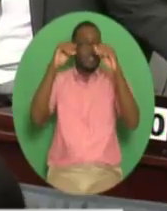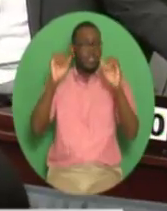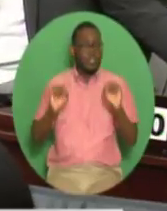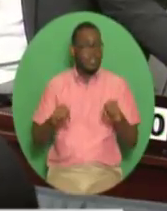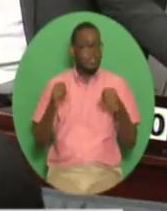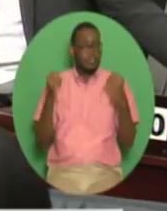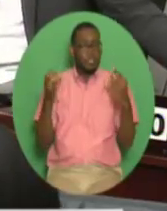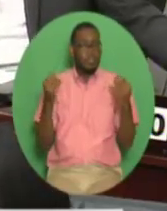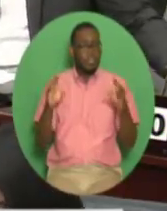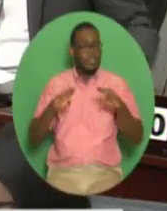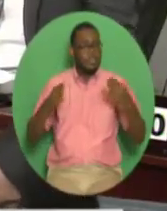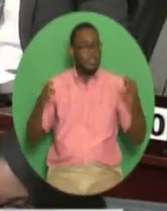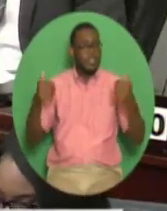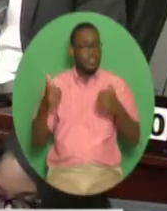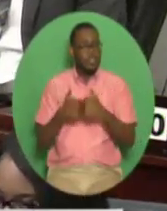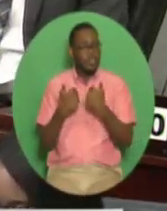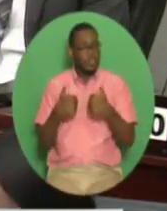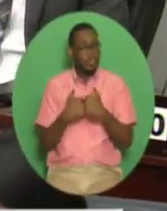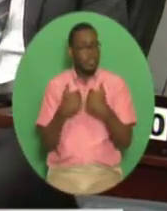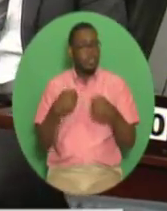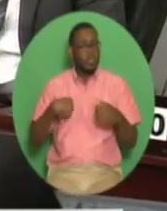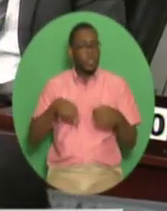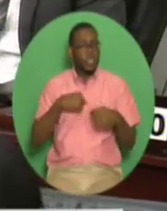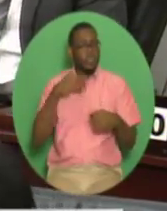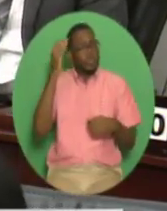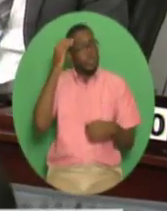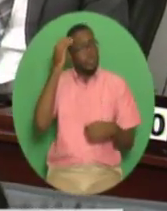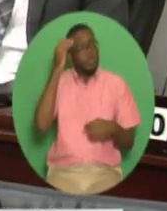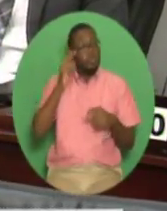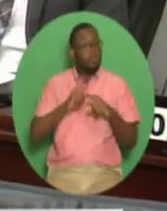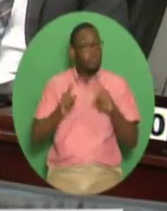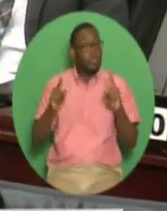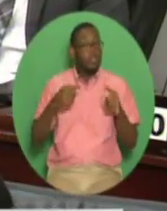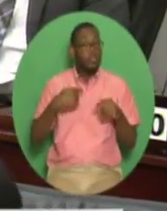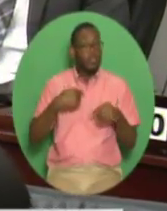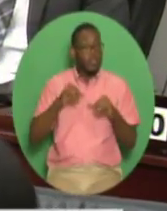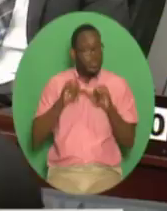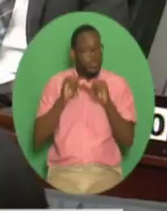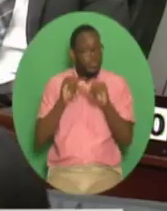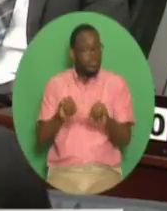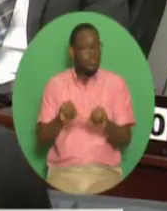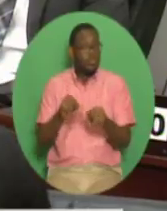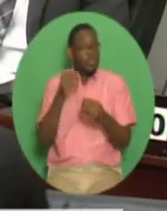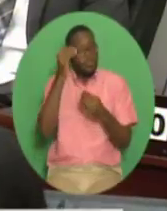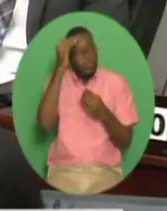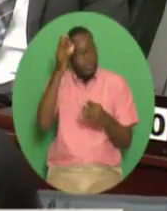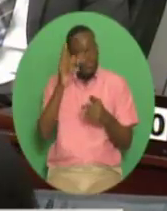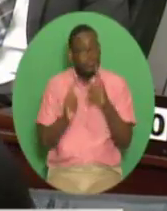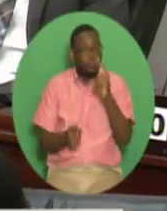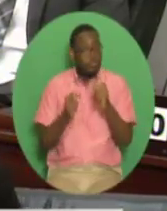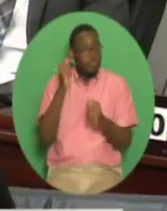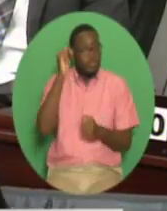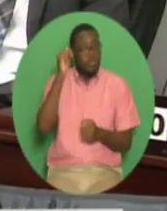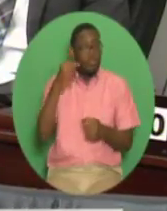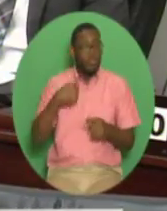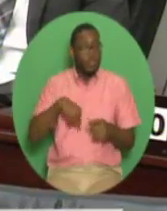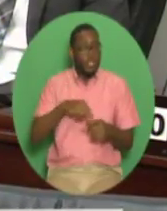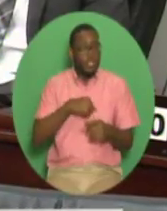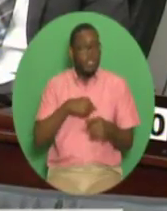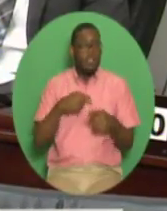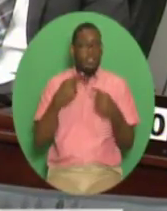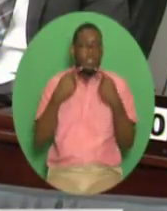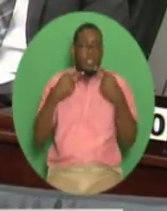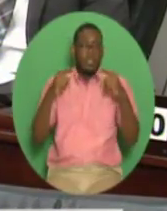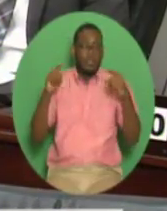that. But we continue to let our population know that we have been able to achieve tremendous